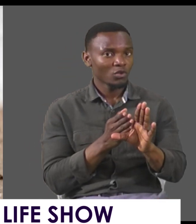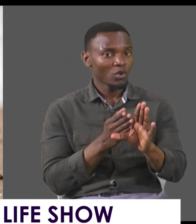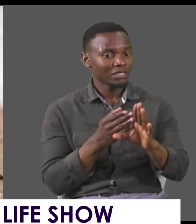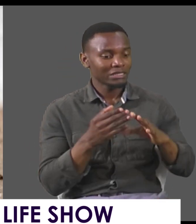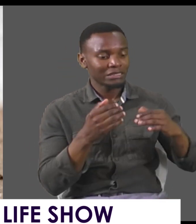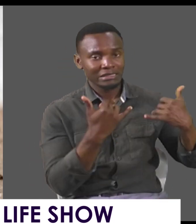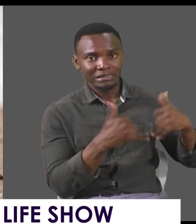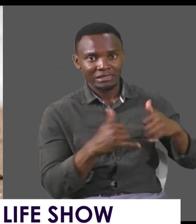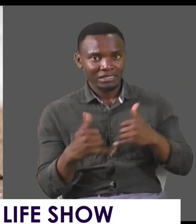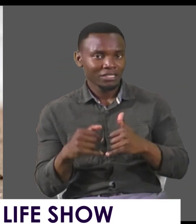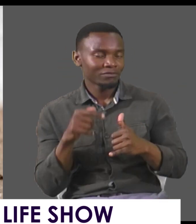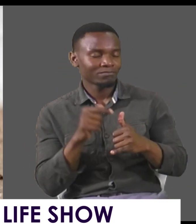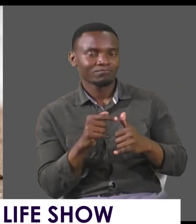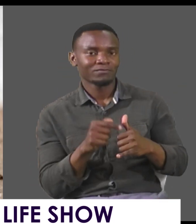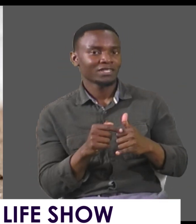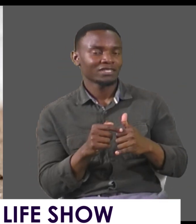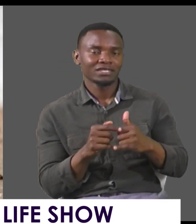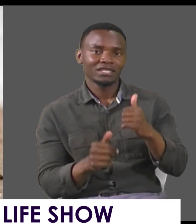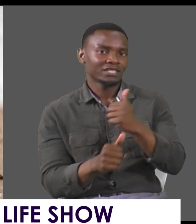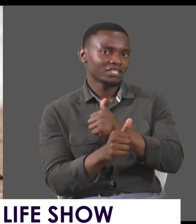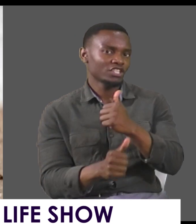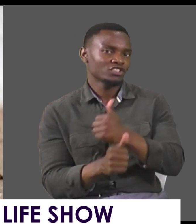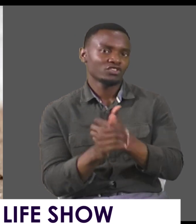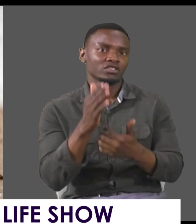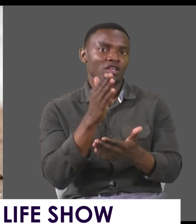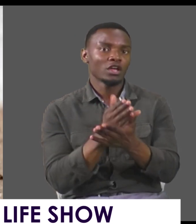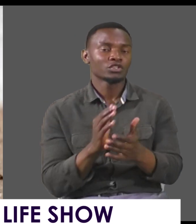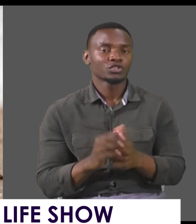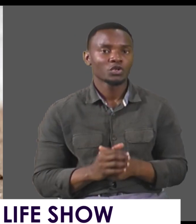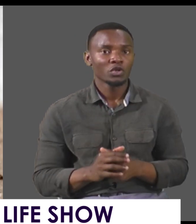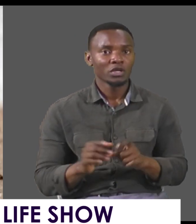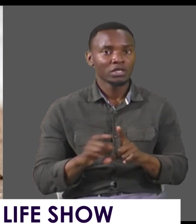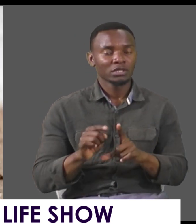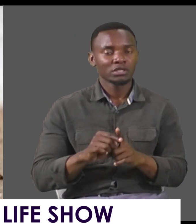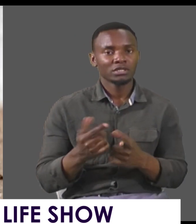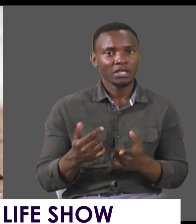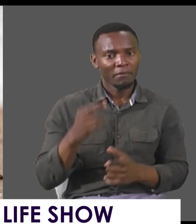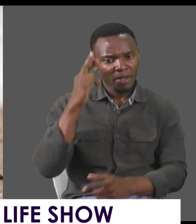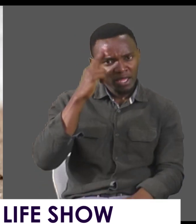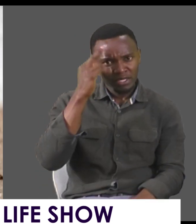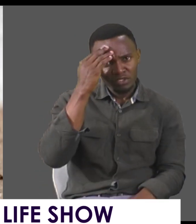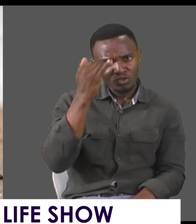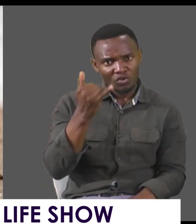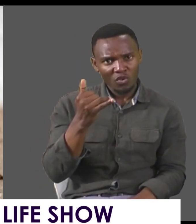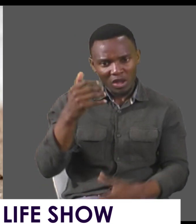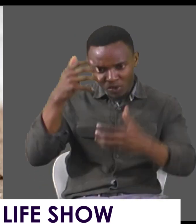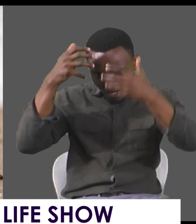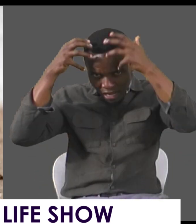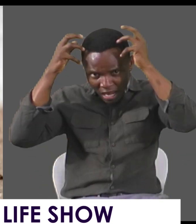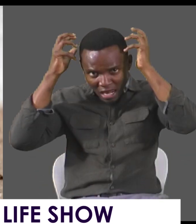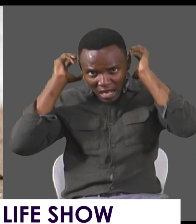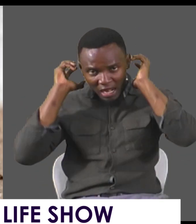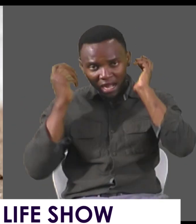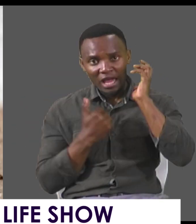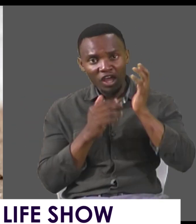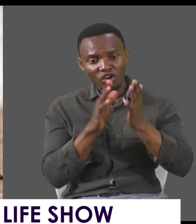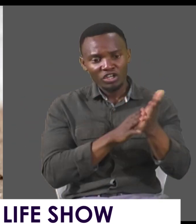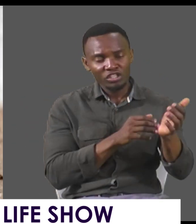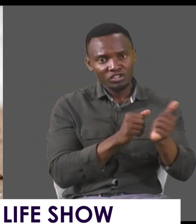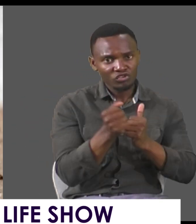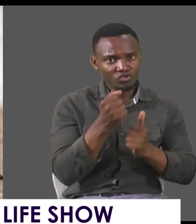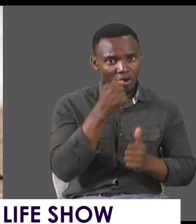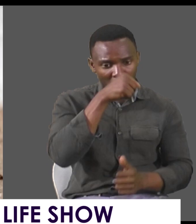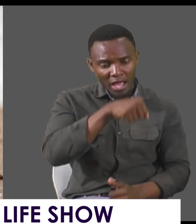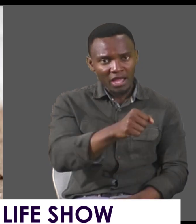games. Those are the intrigues of men. The reason why lion brings down the elephant is not because